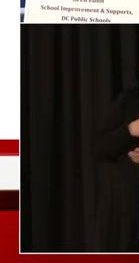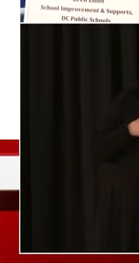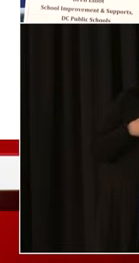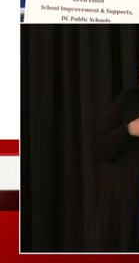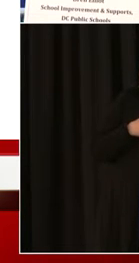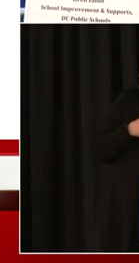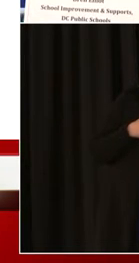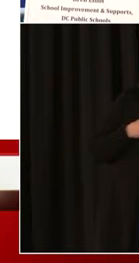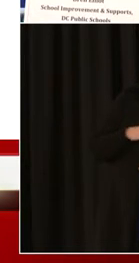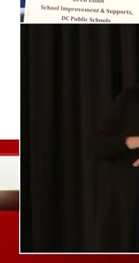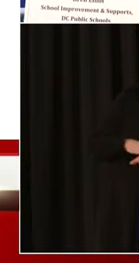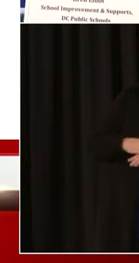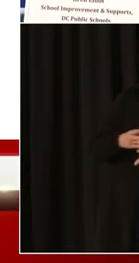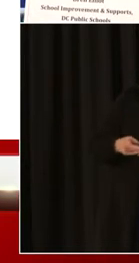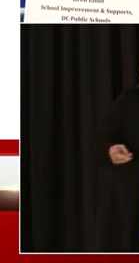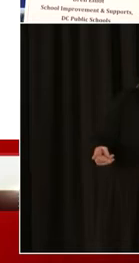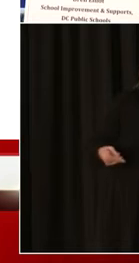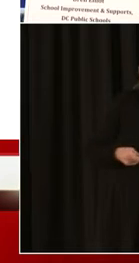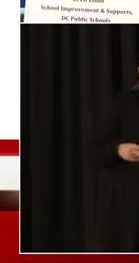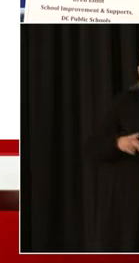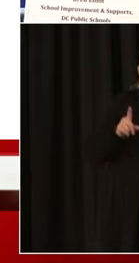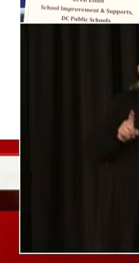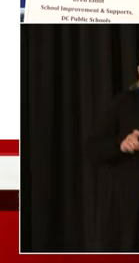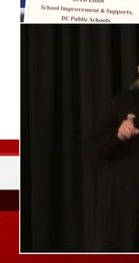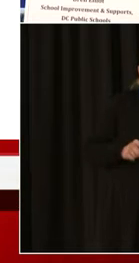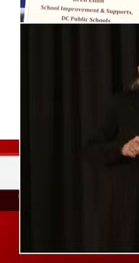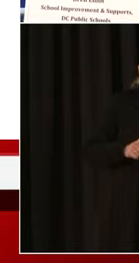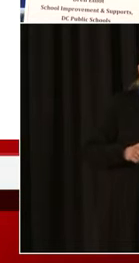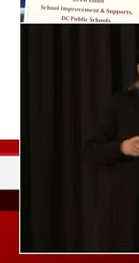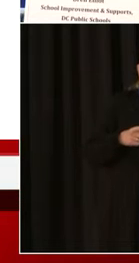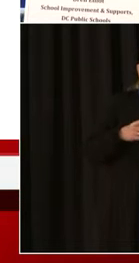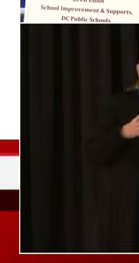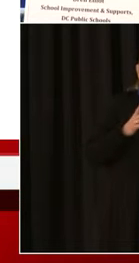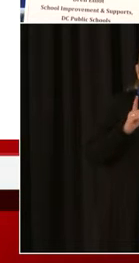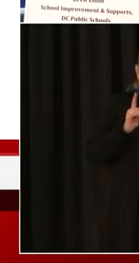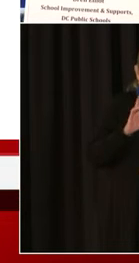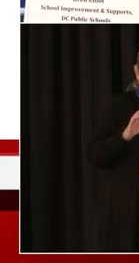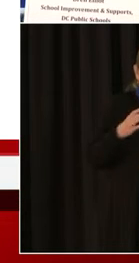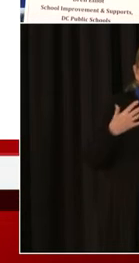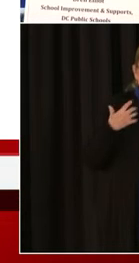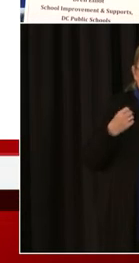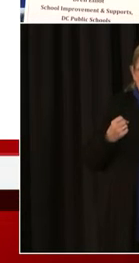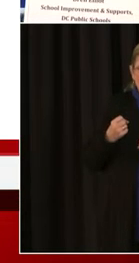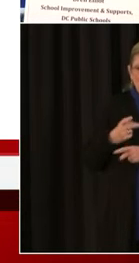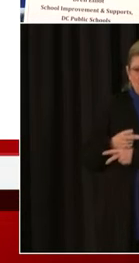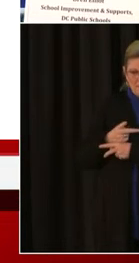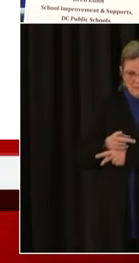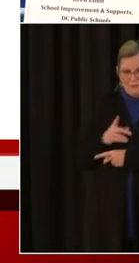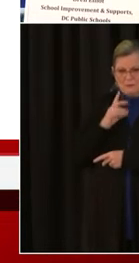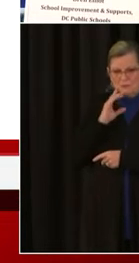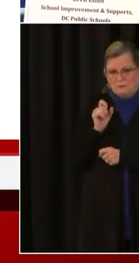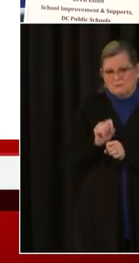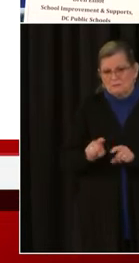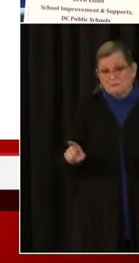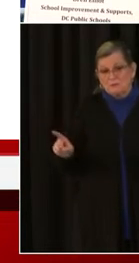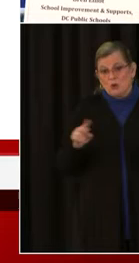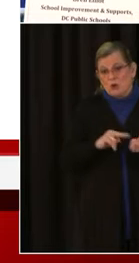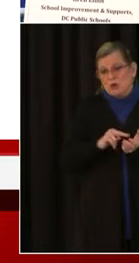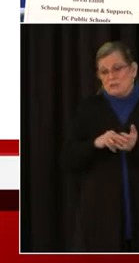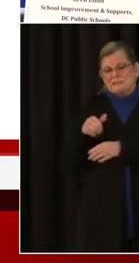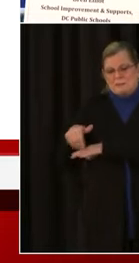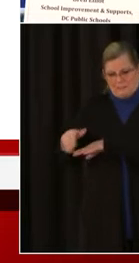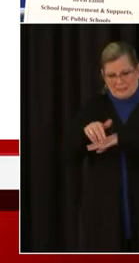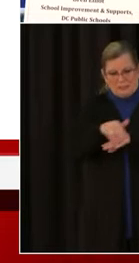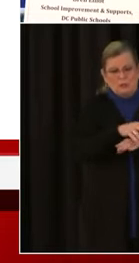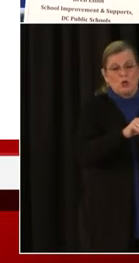on-site testing. That testing is done through DC Health. DC Health will dispatch a nurse to our schools to